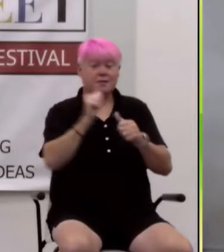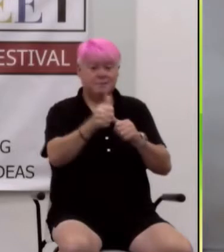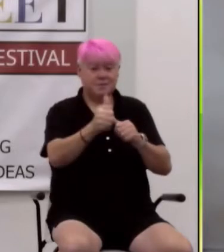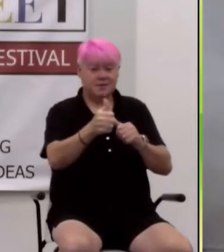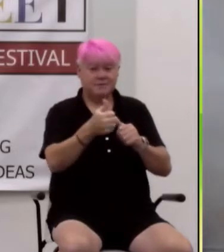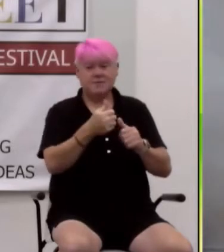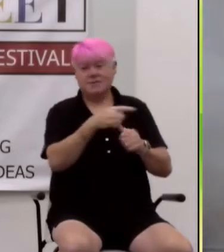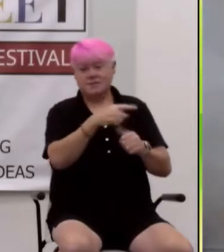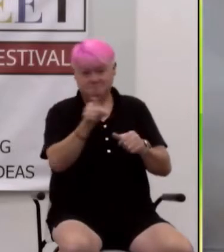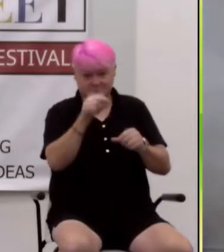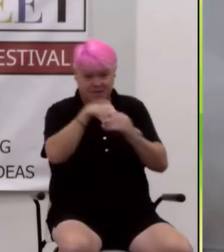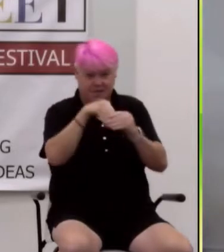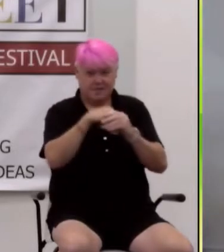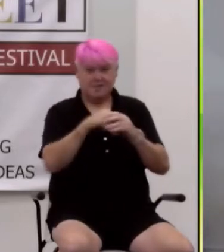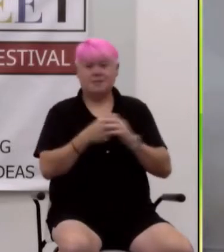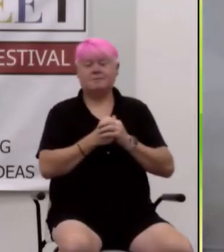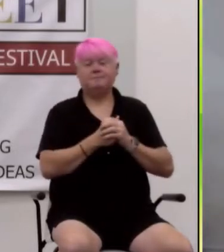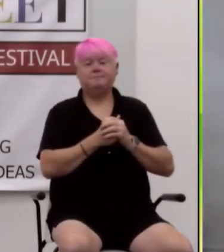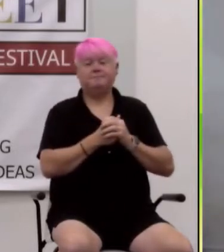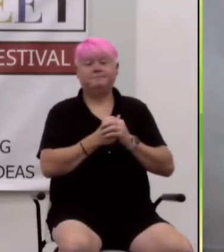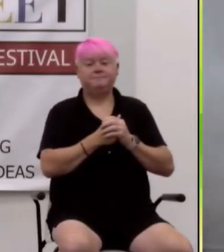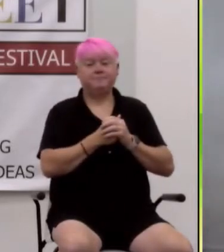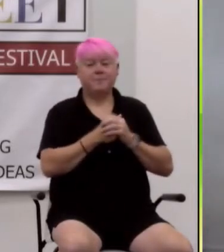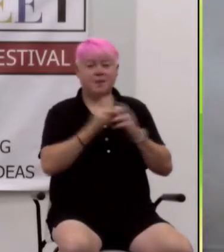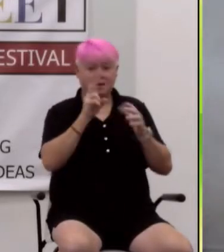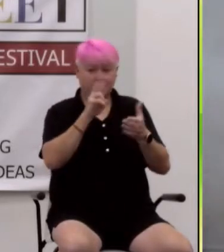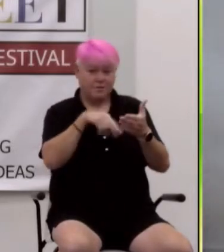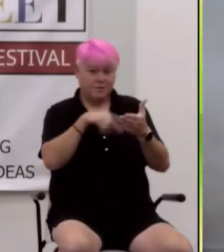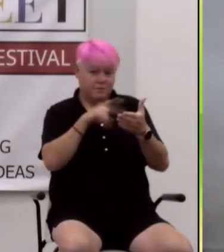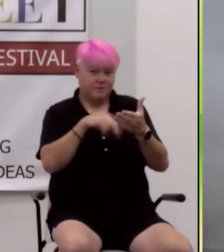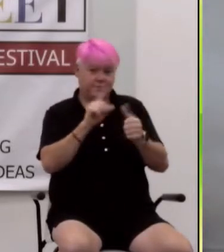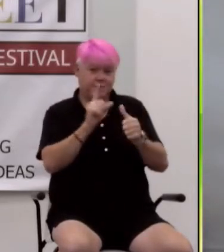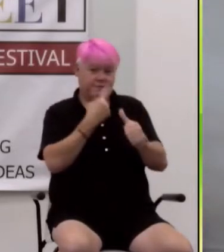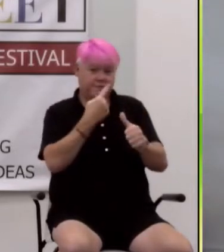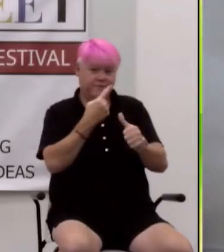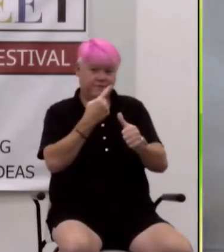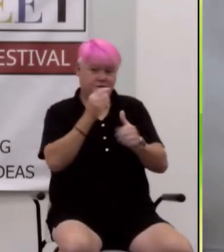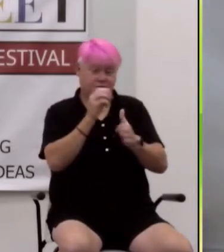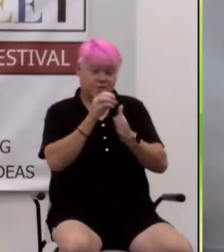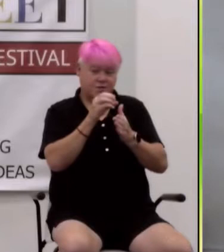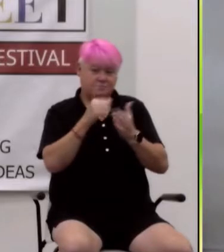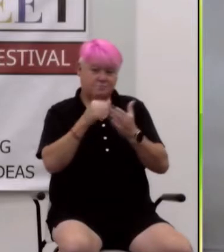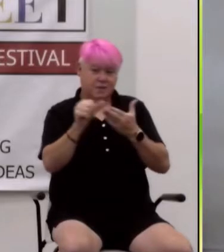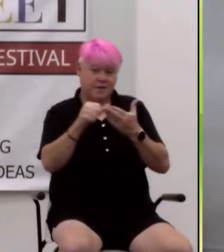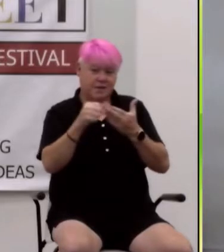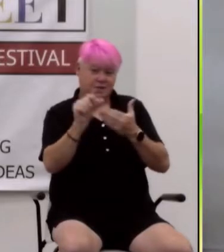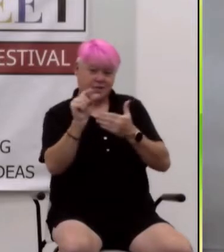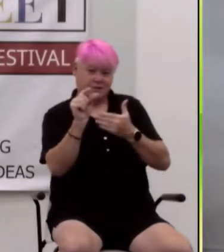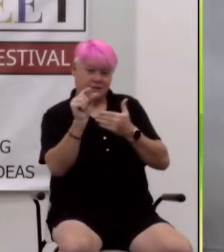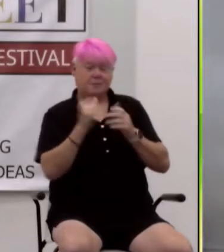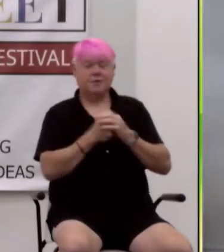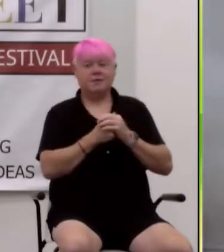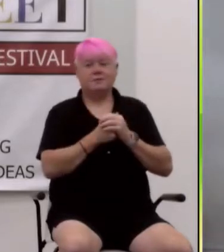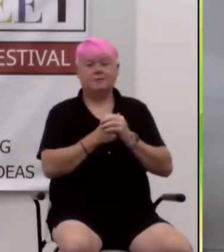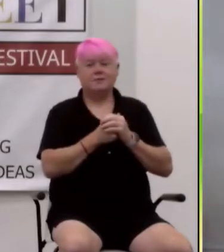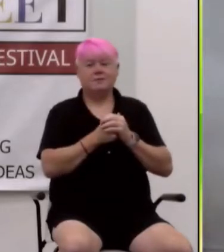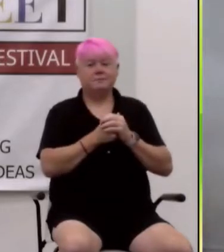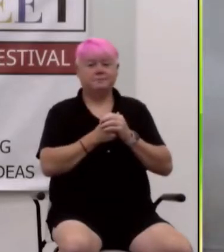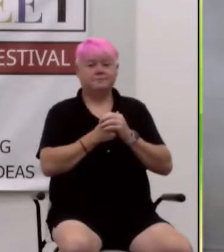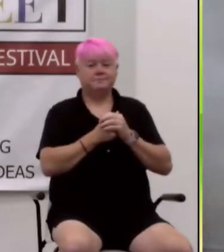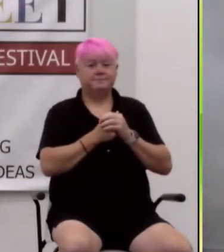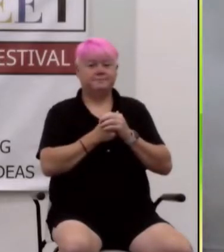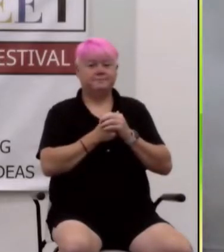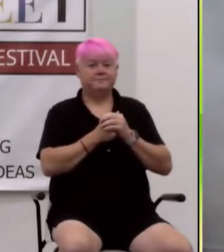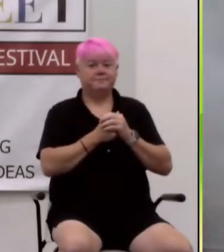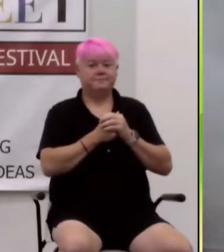hopefully. So I'll just read from the first page and a little bit, so it'll maybe be 2 minutes.